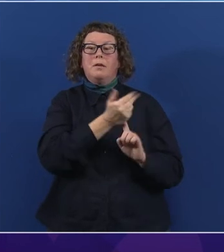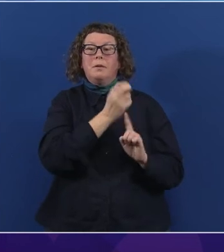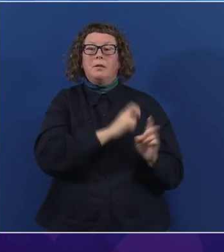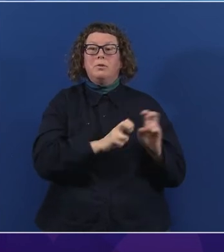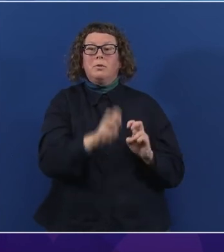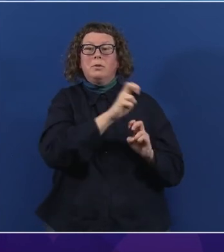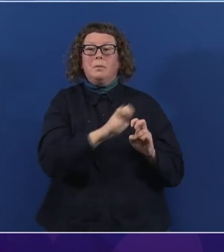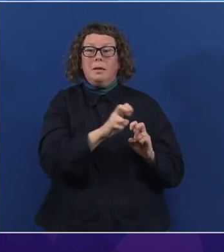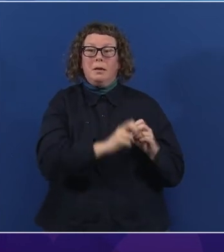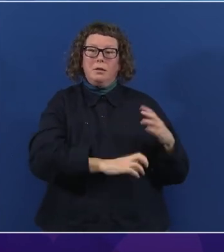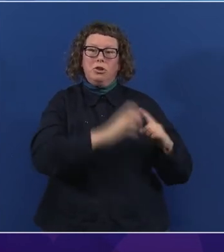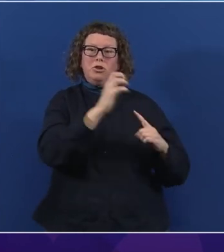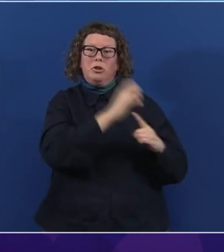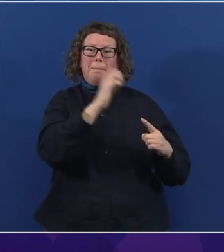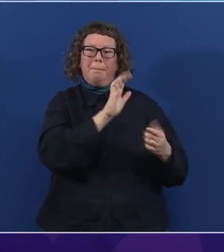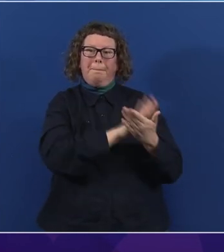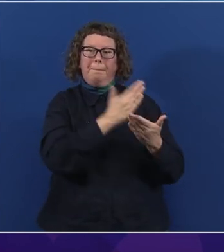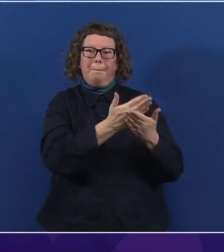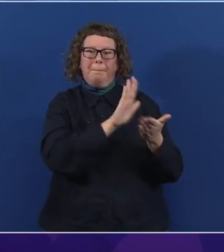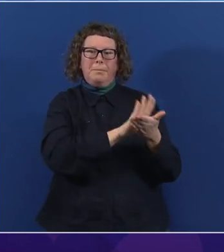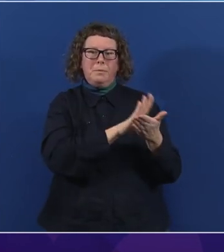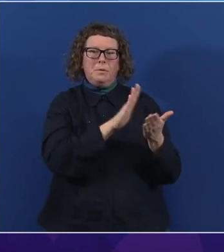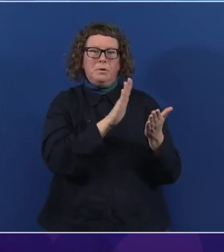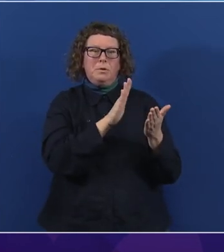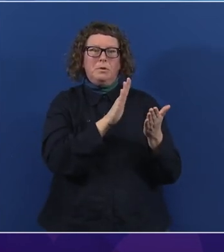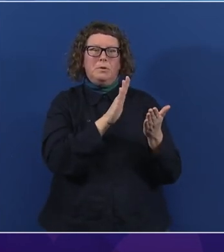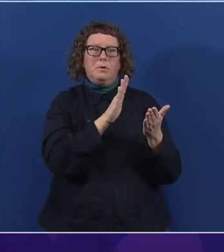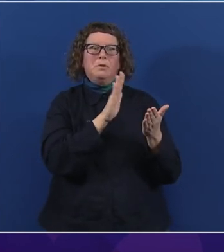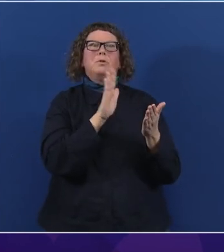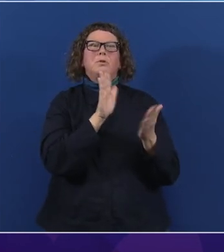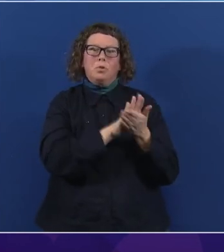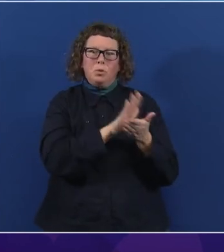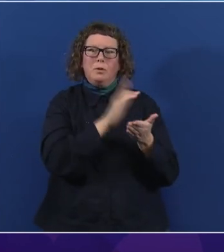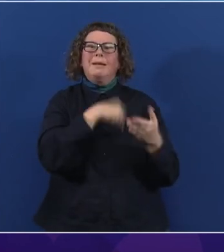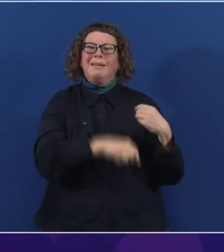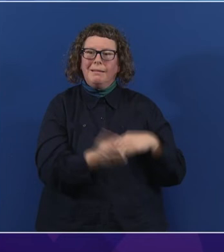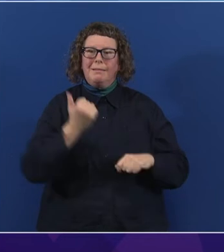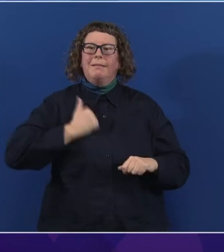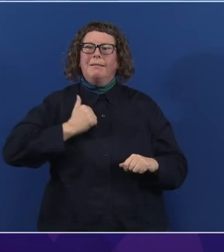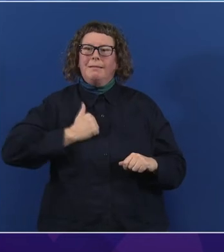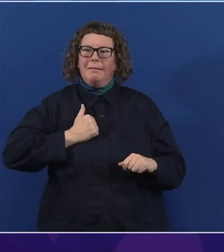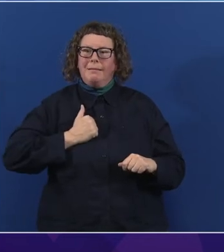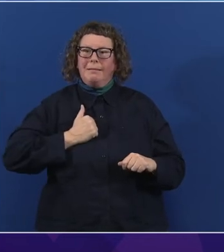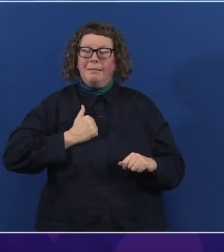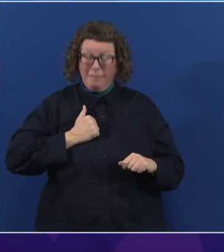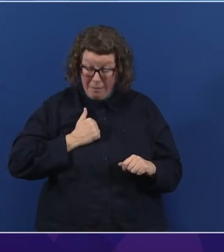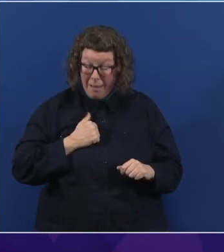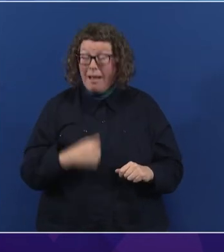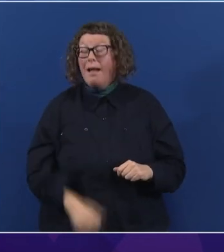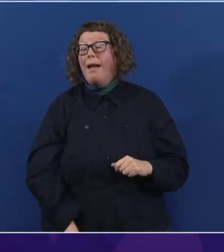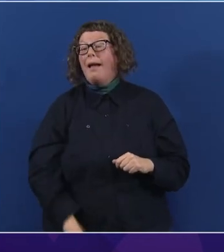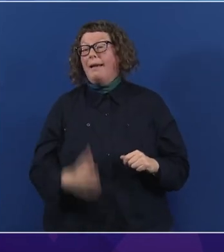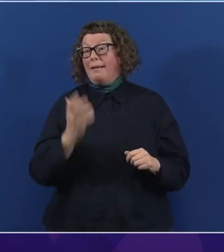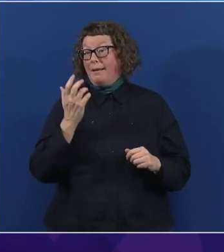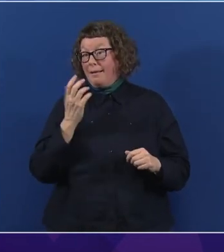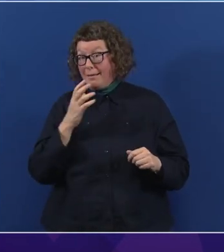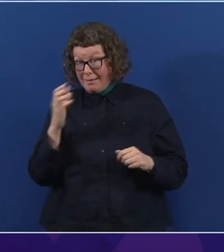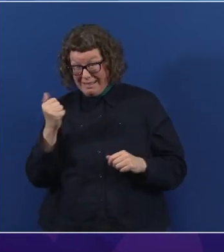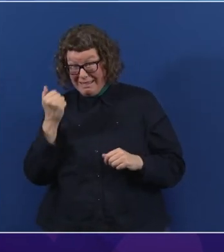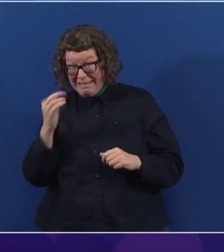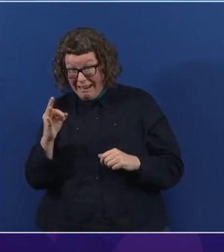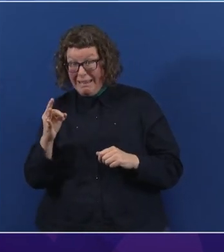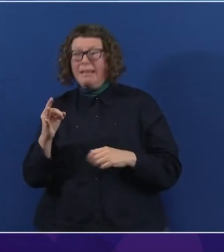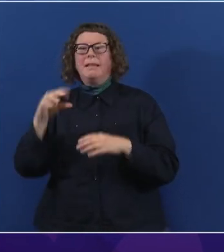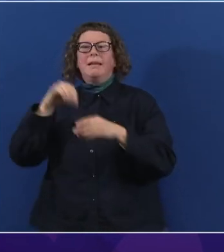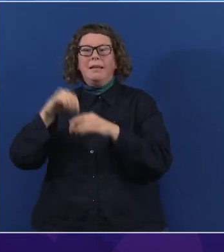and Tourism is the number one culinary school in Canada and also ranked 19th best in hospitality